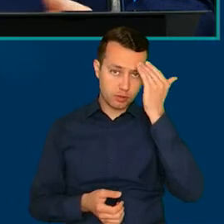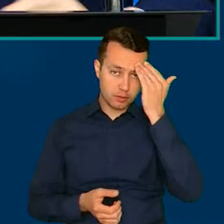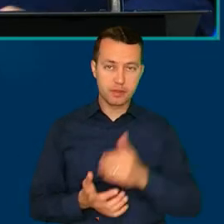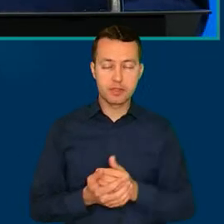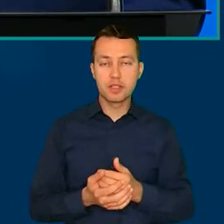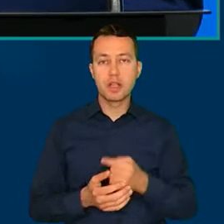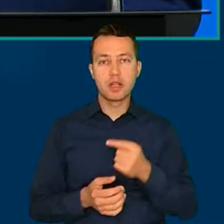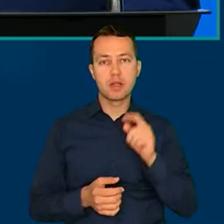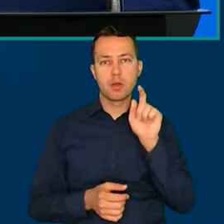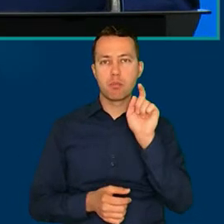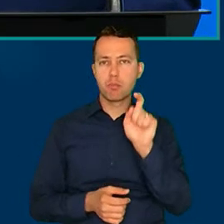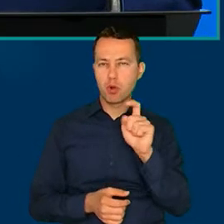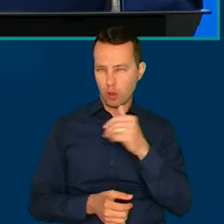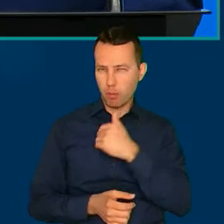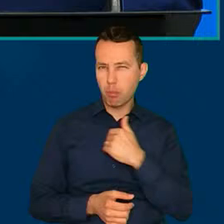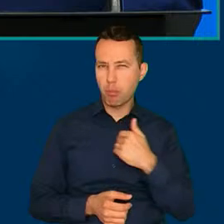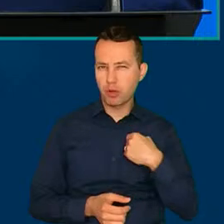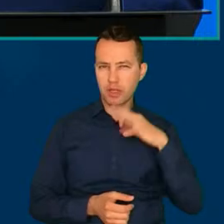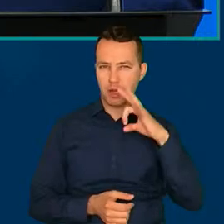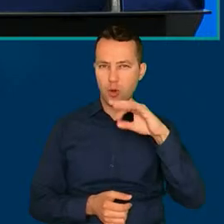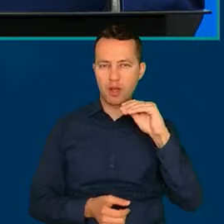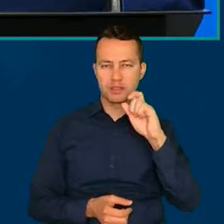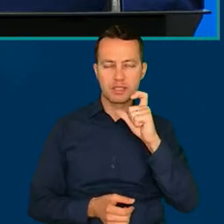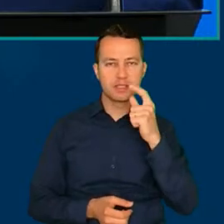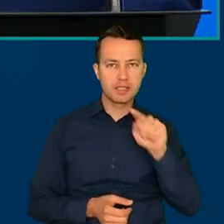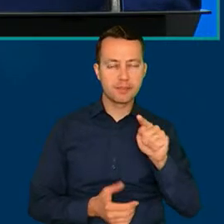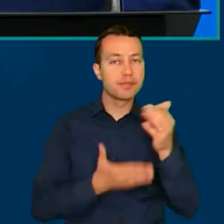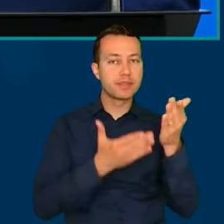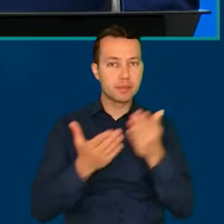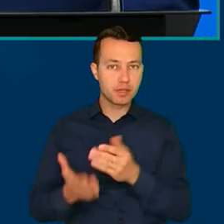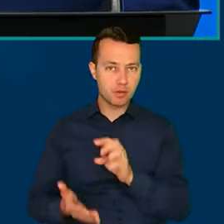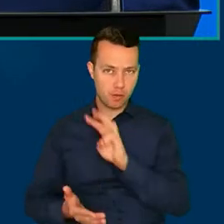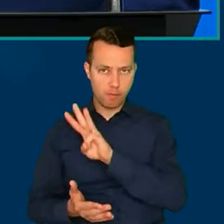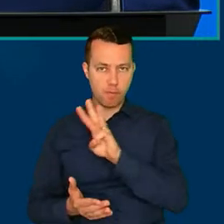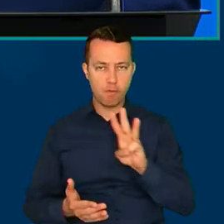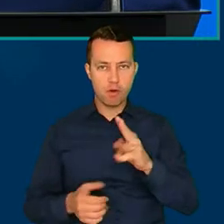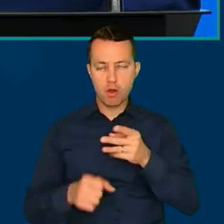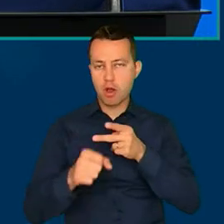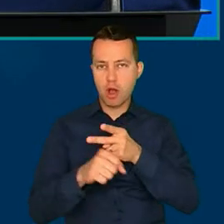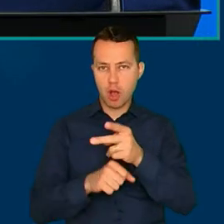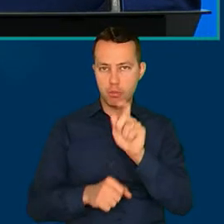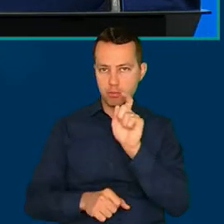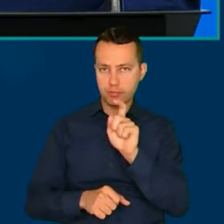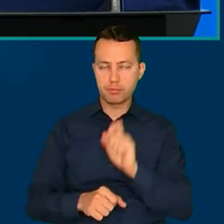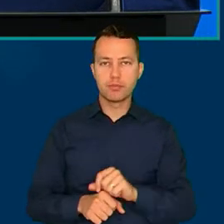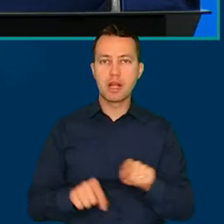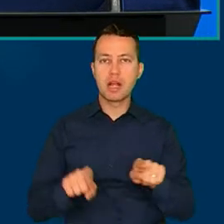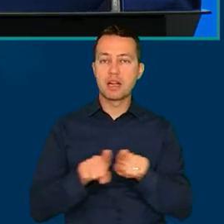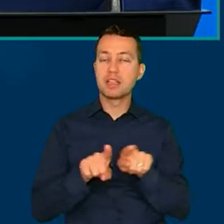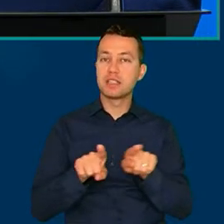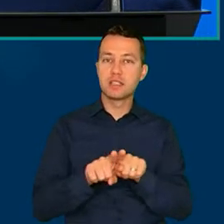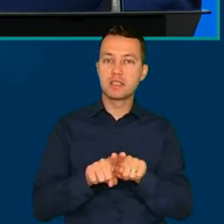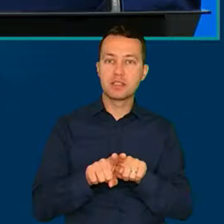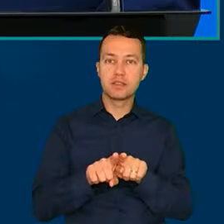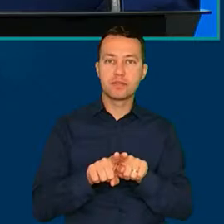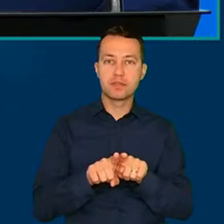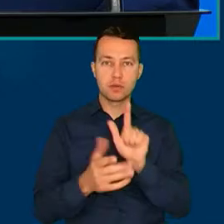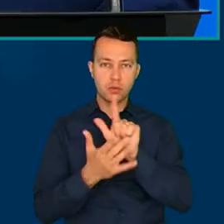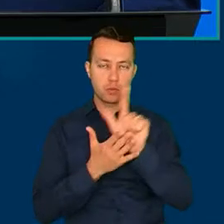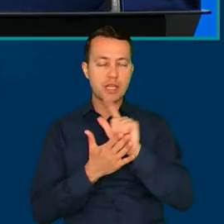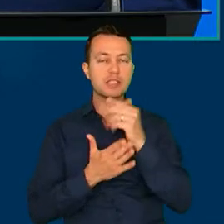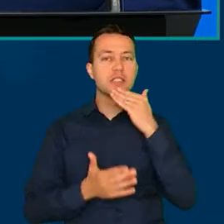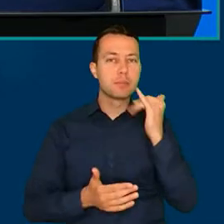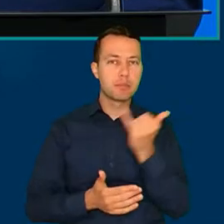Polish OECD contact point, visit our website, but also on the 12th of May we